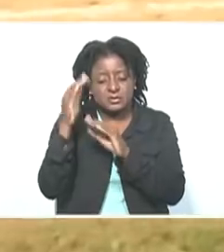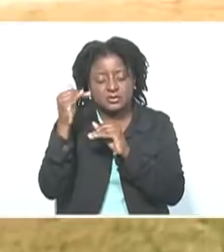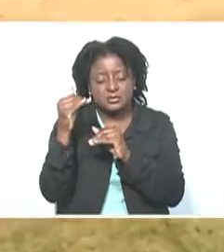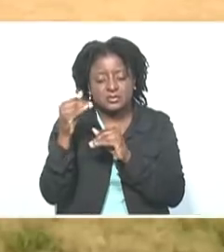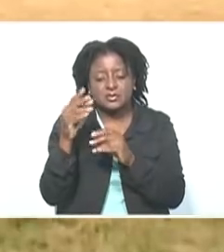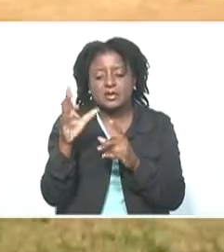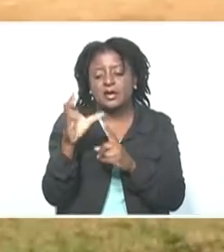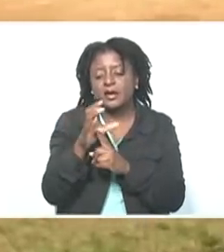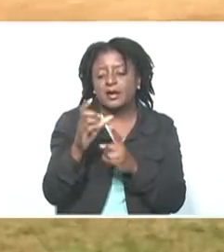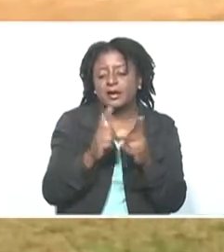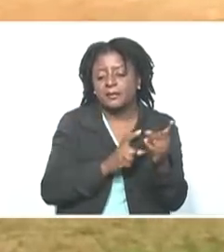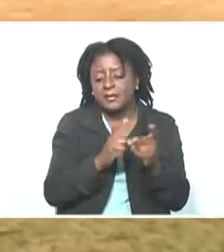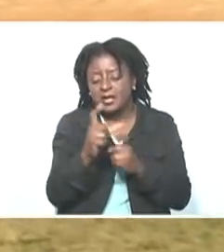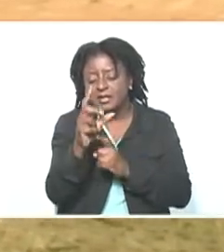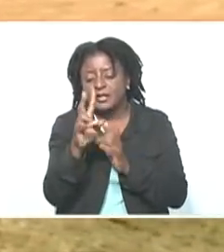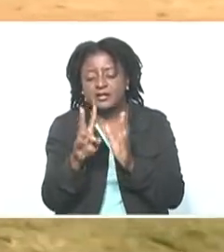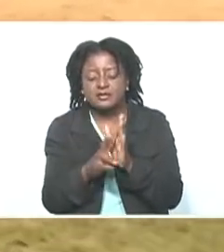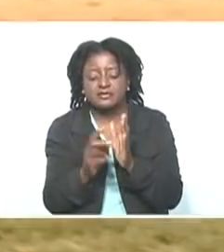champs